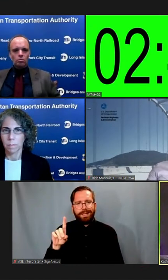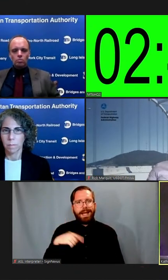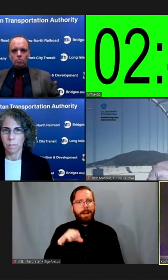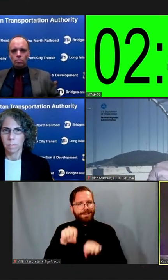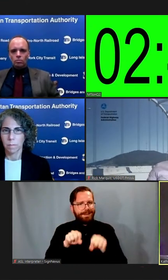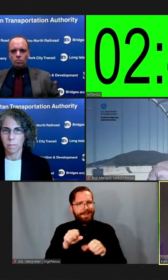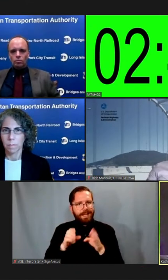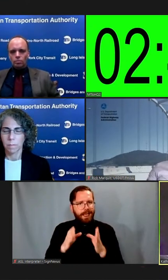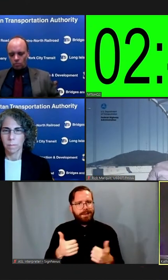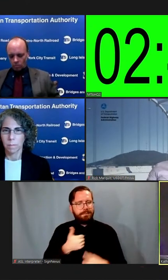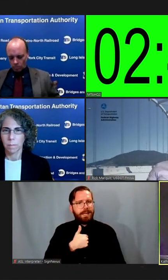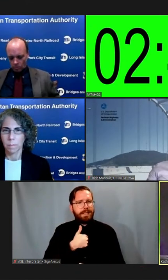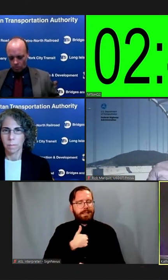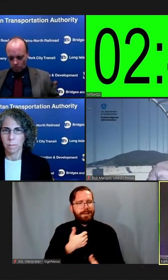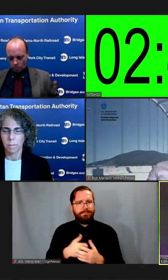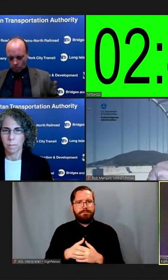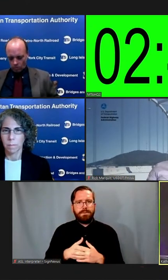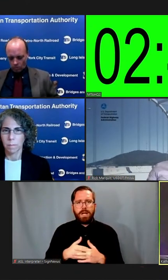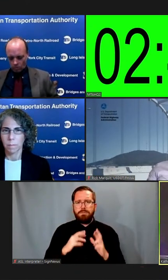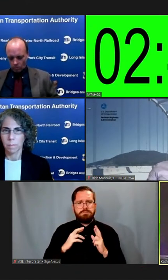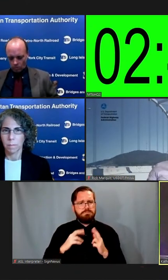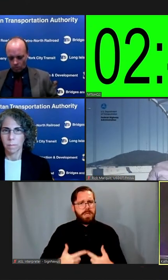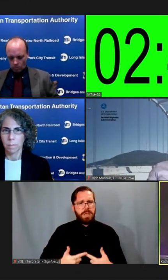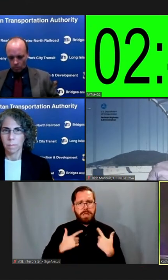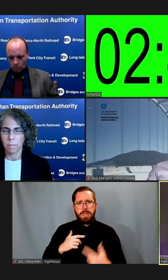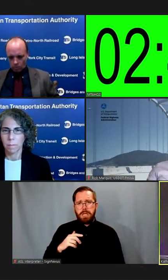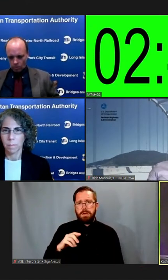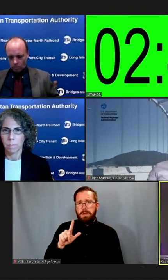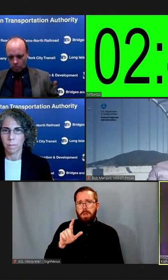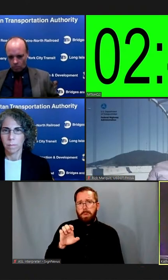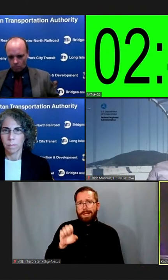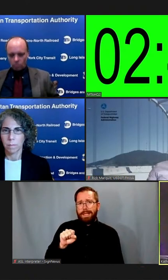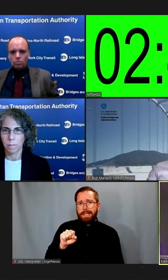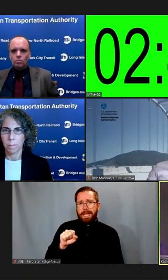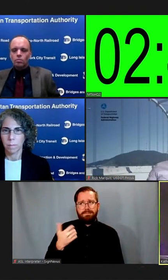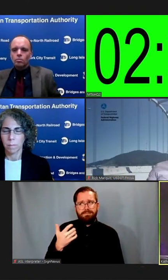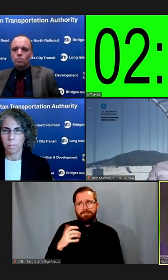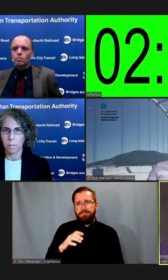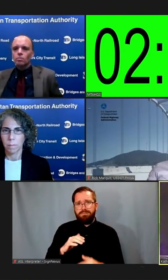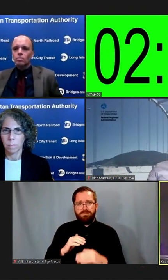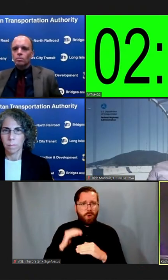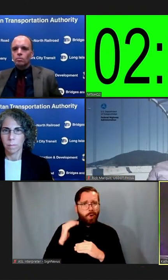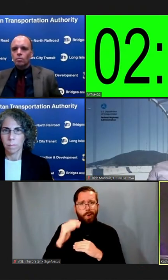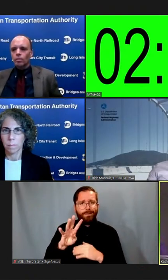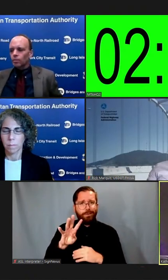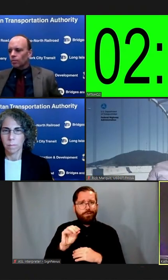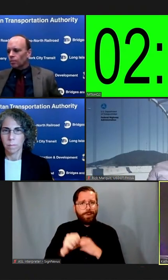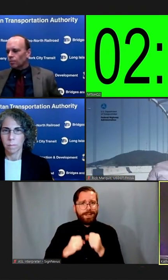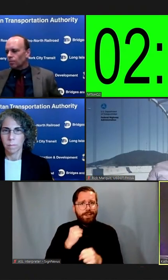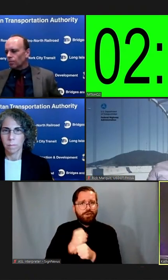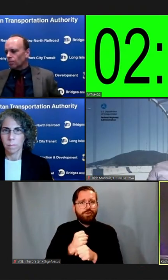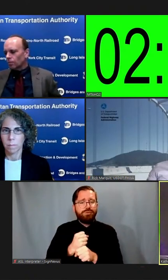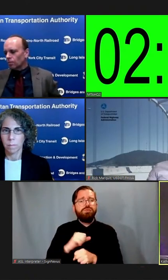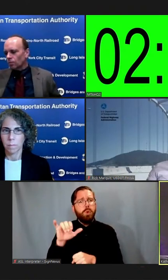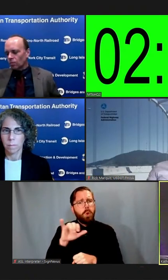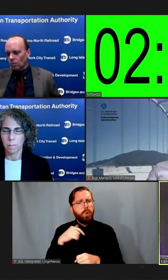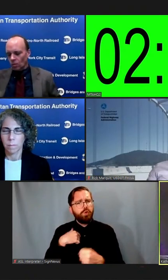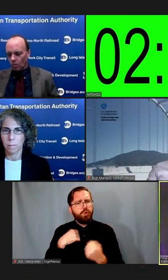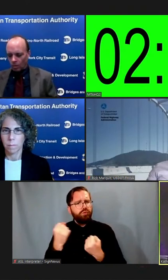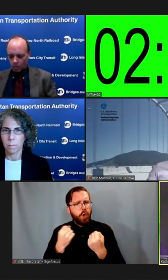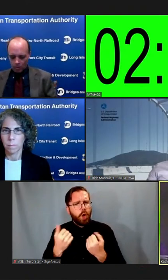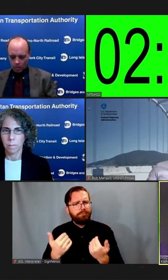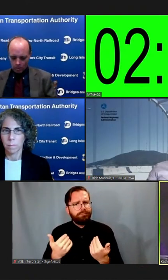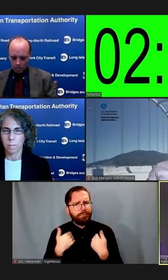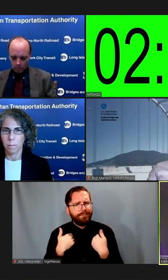resident of the lower east side for more than 40 years i am also a driver of a vehicle